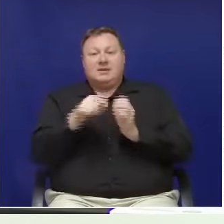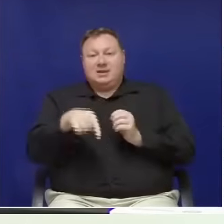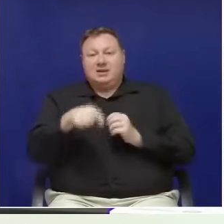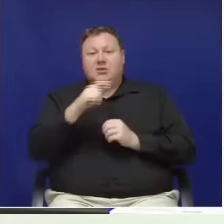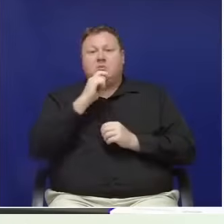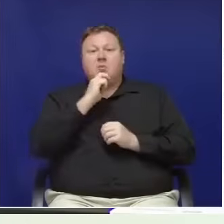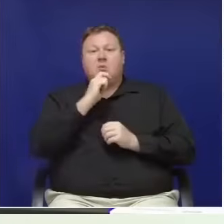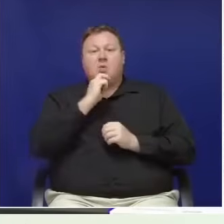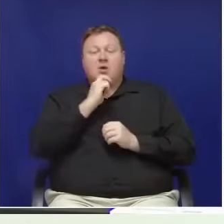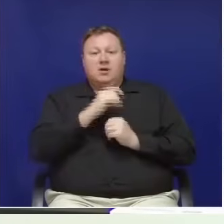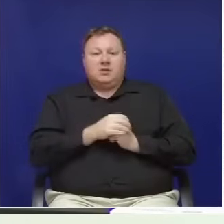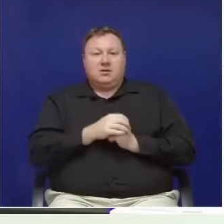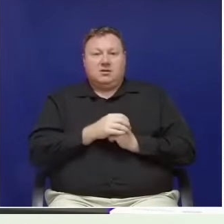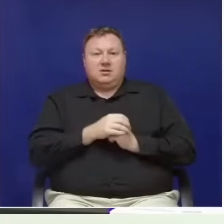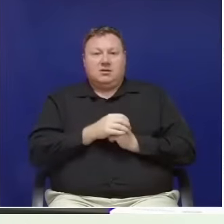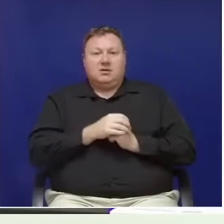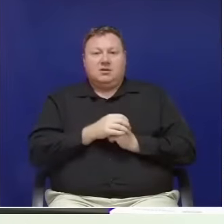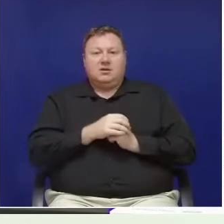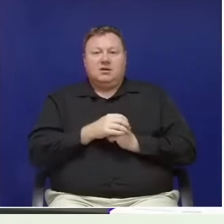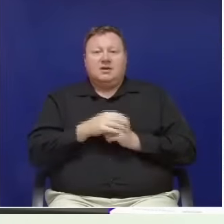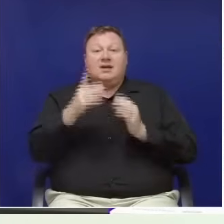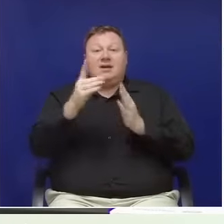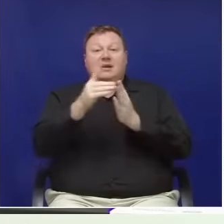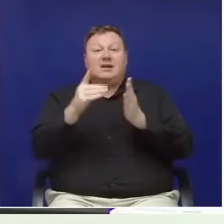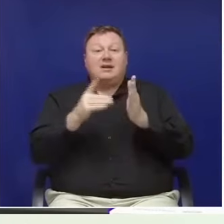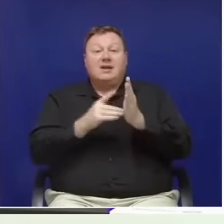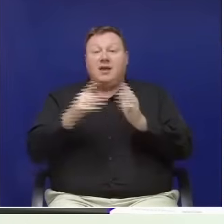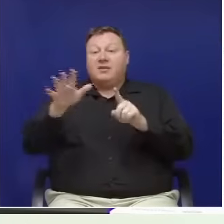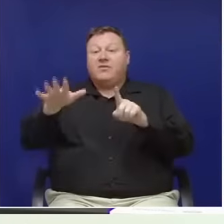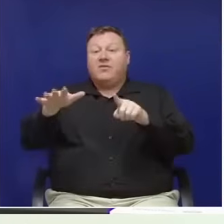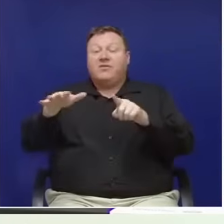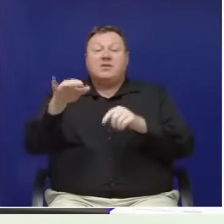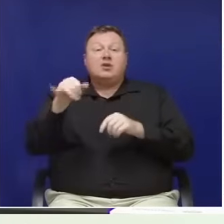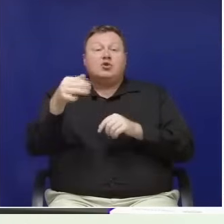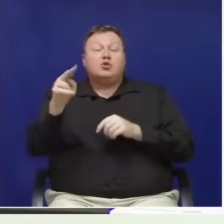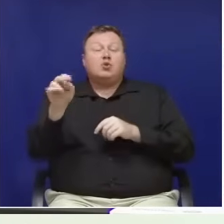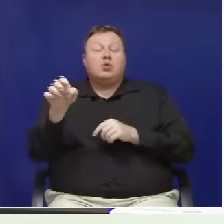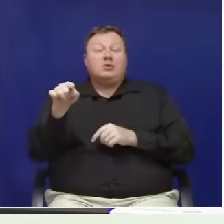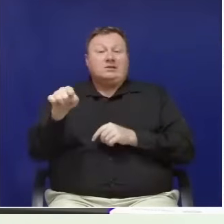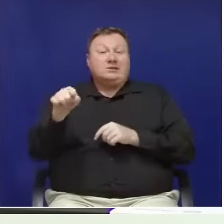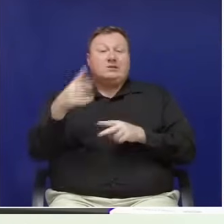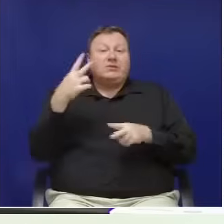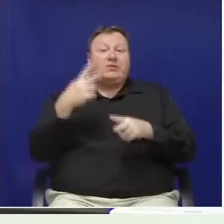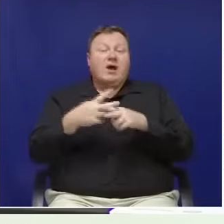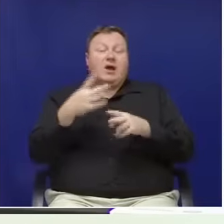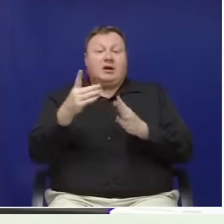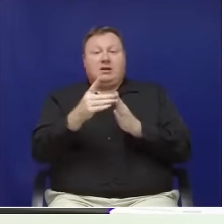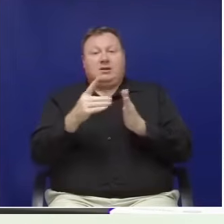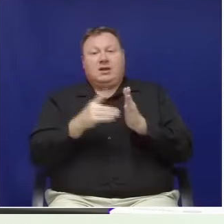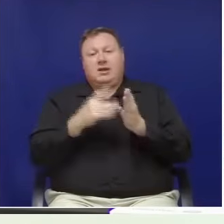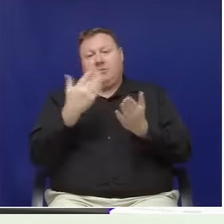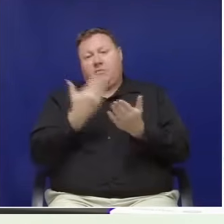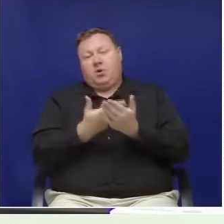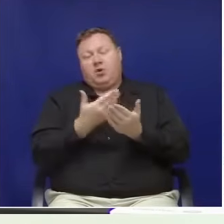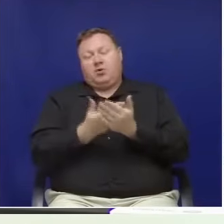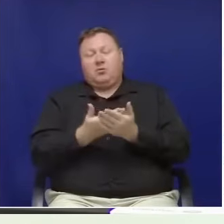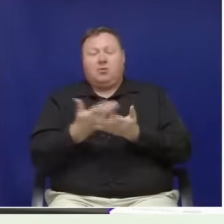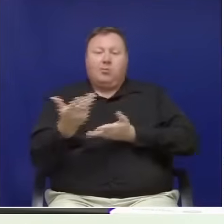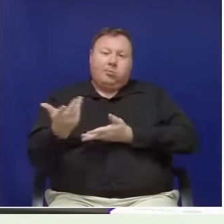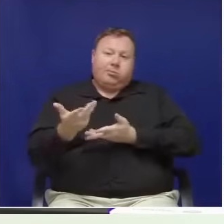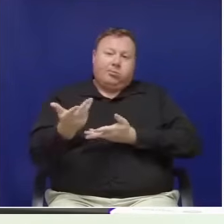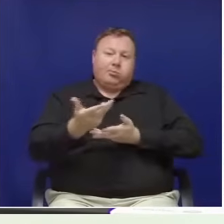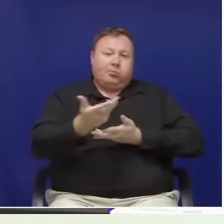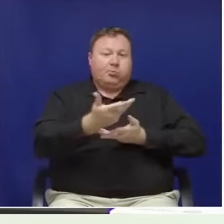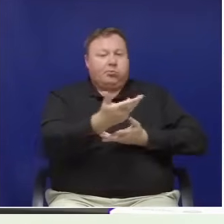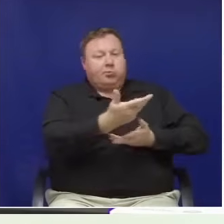June has been identified as the final possible date for these engagements to